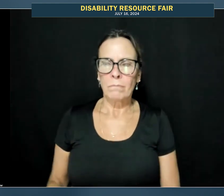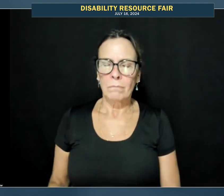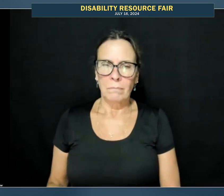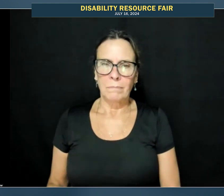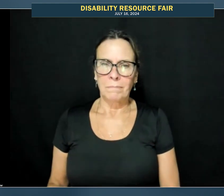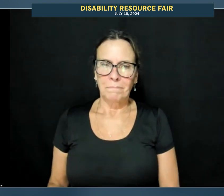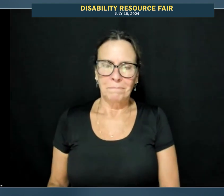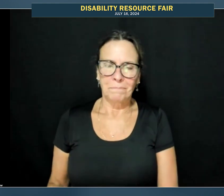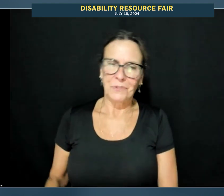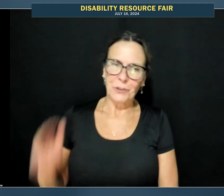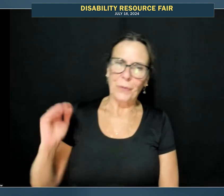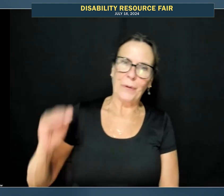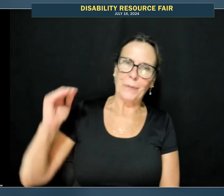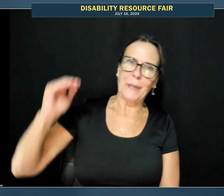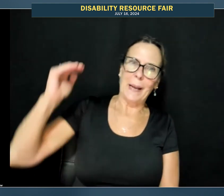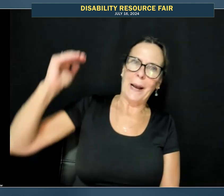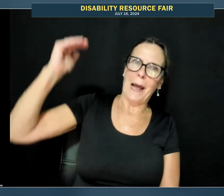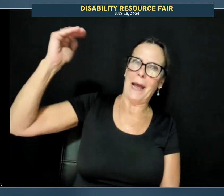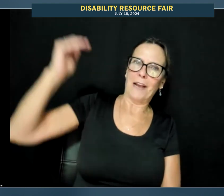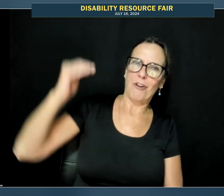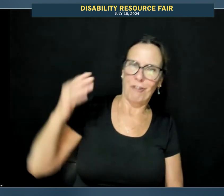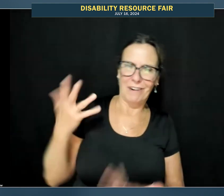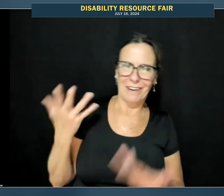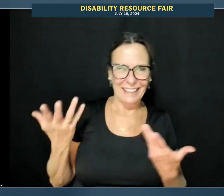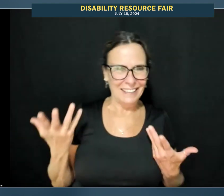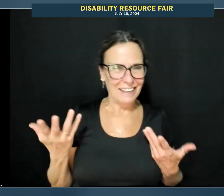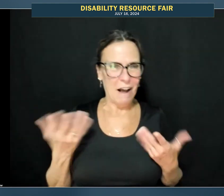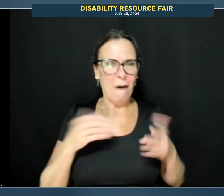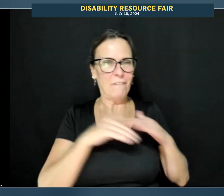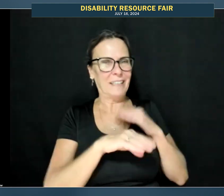upgrading accessibility in the public right of way.